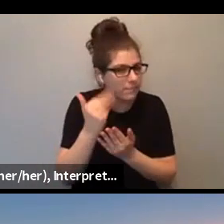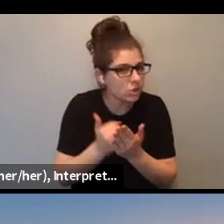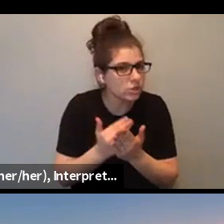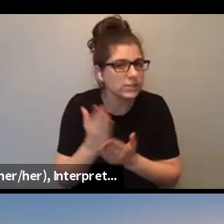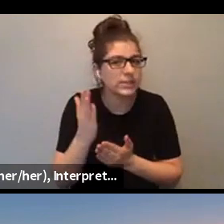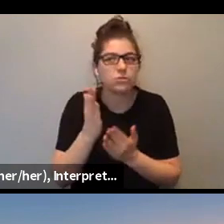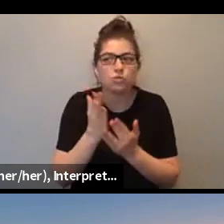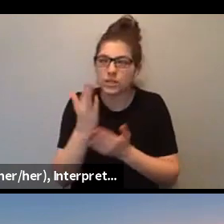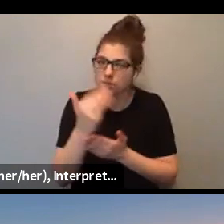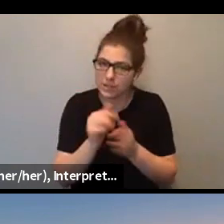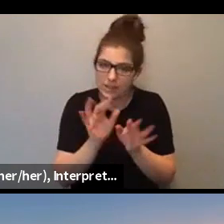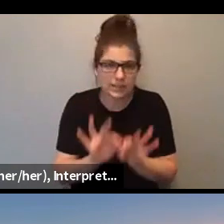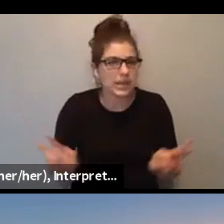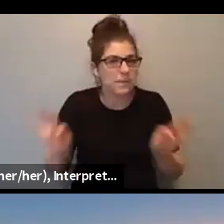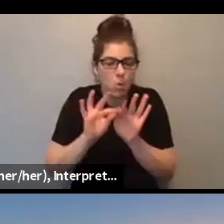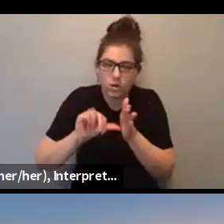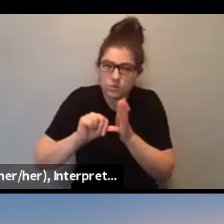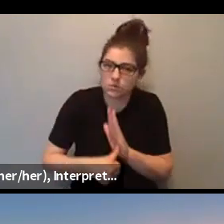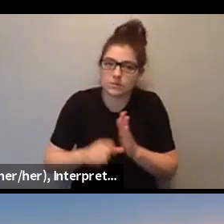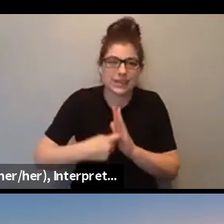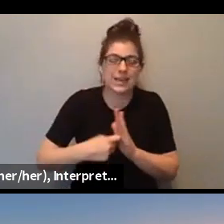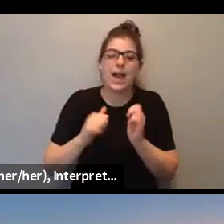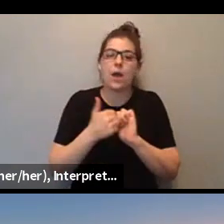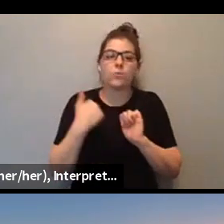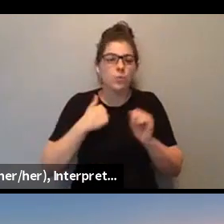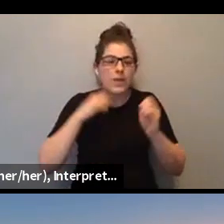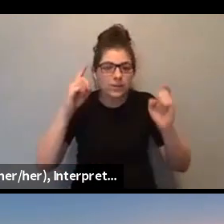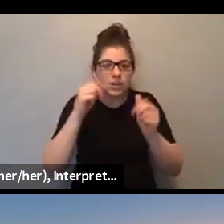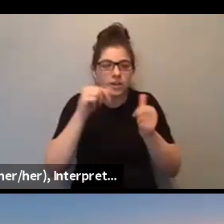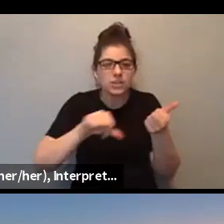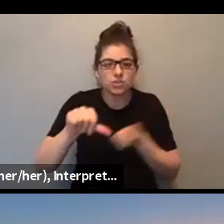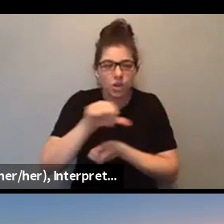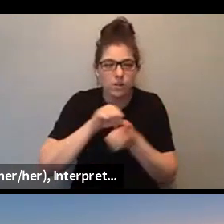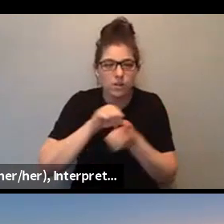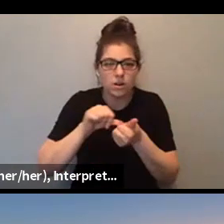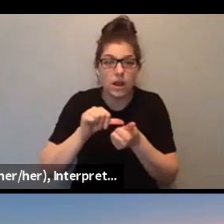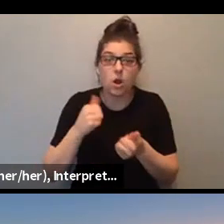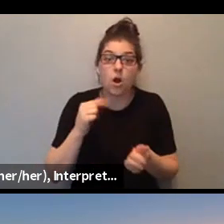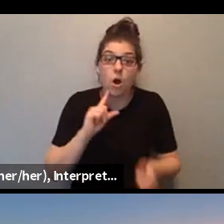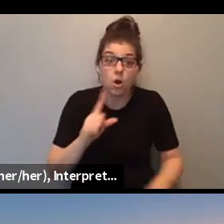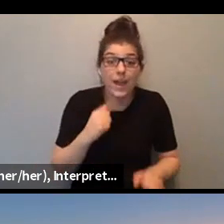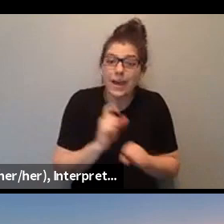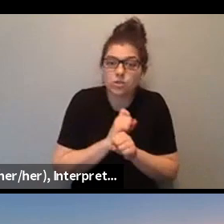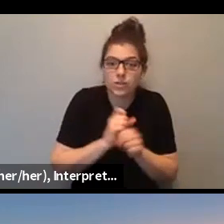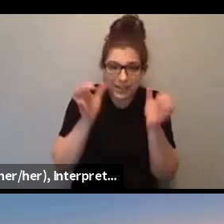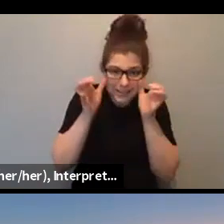transparency. How are we educating each other, and are we listening?